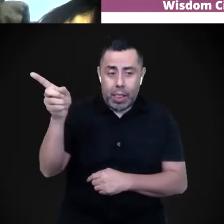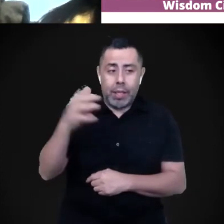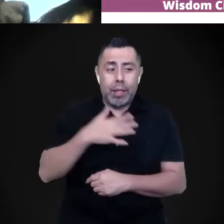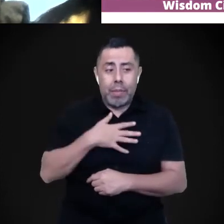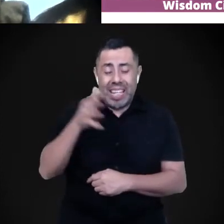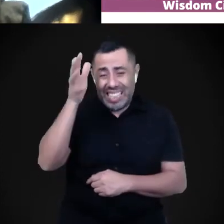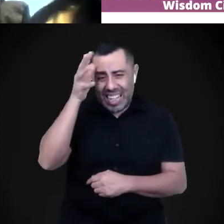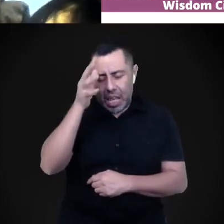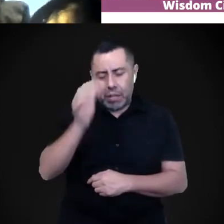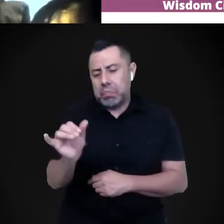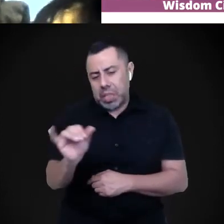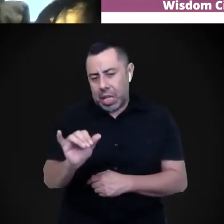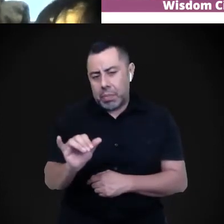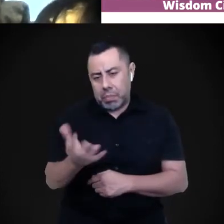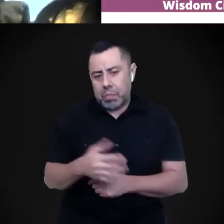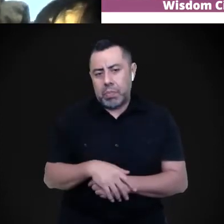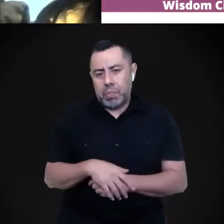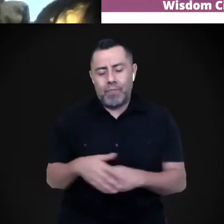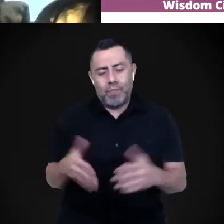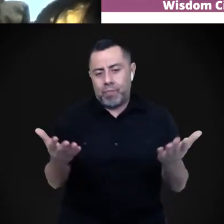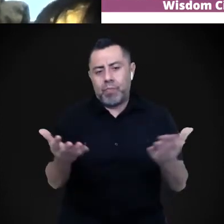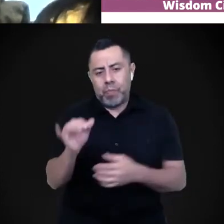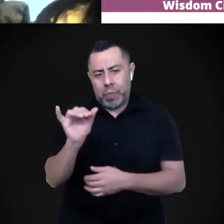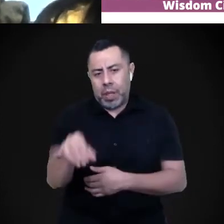So that's just